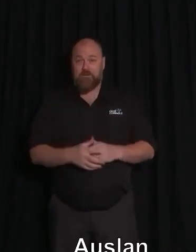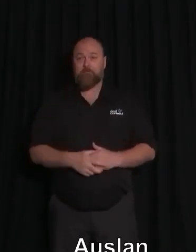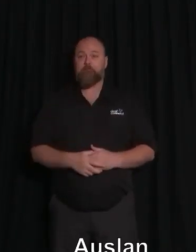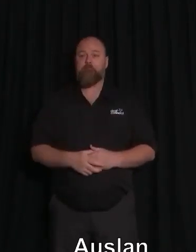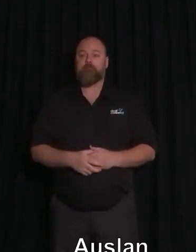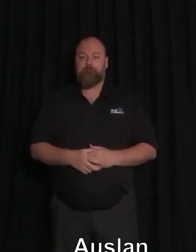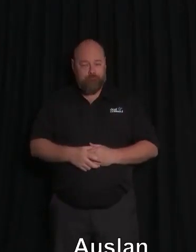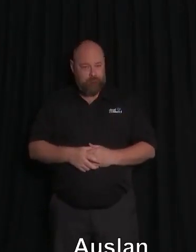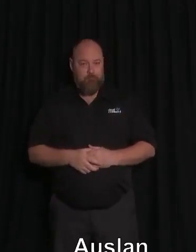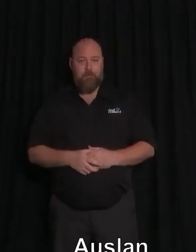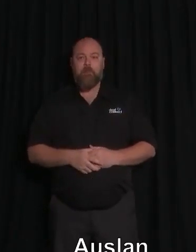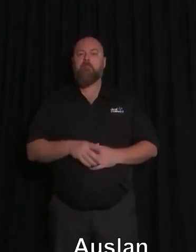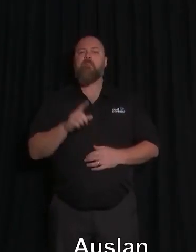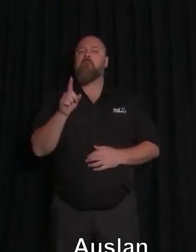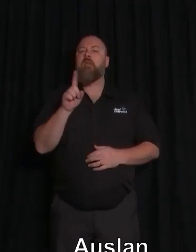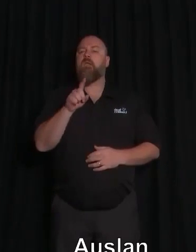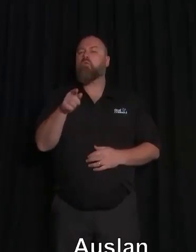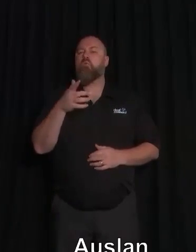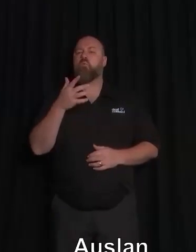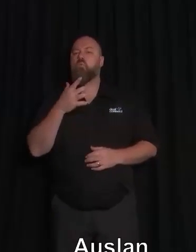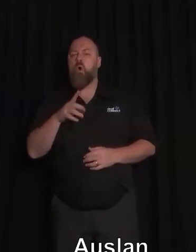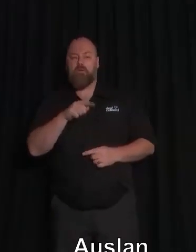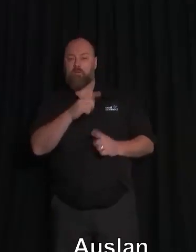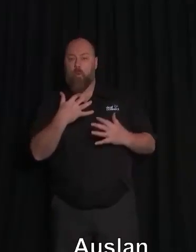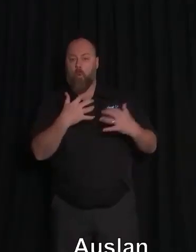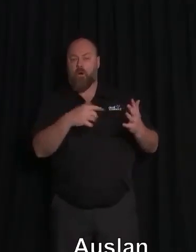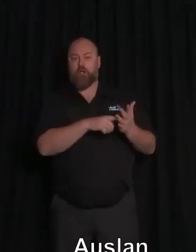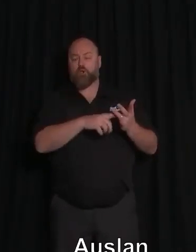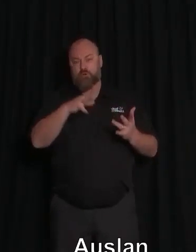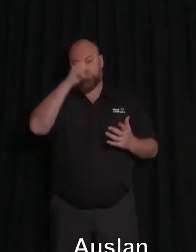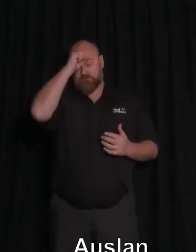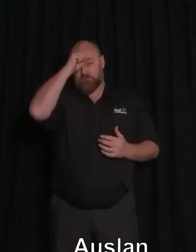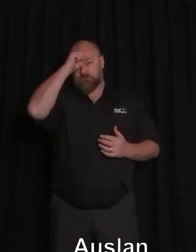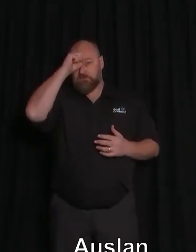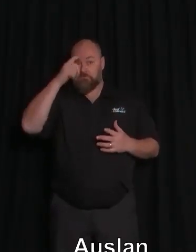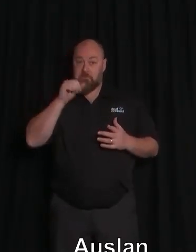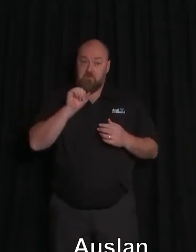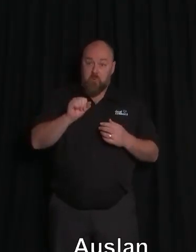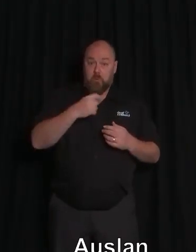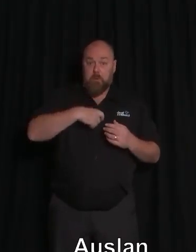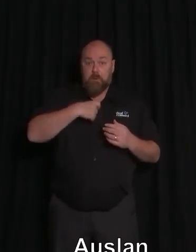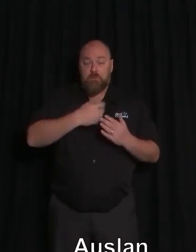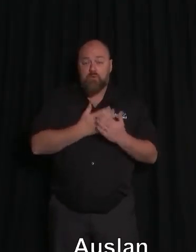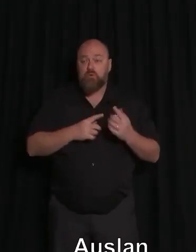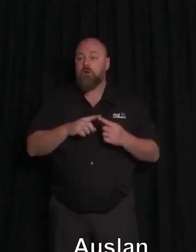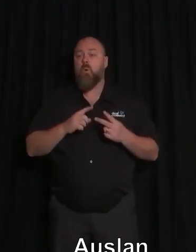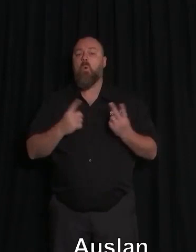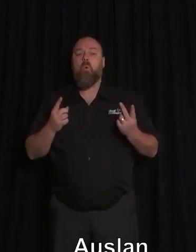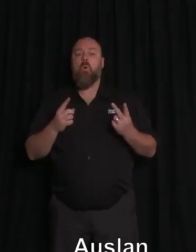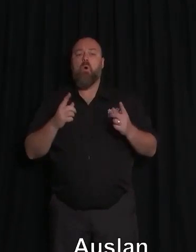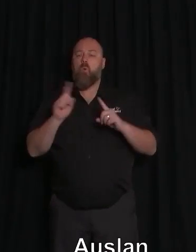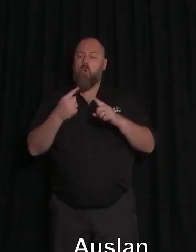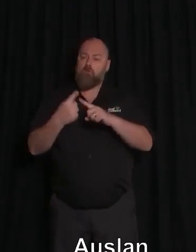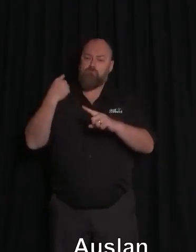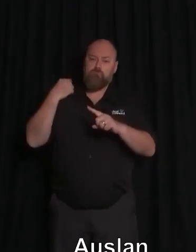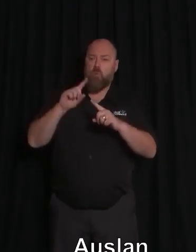you want to leave the audience with today? Whether it's a personal story, a positive reflection on how far we're travelling, how far we're got